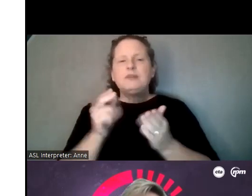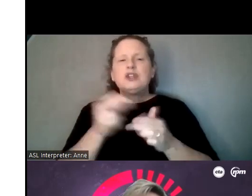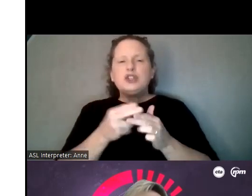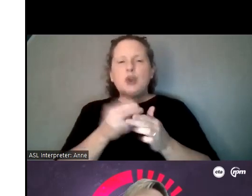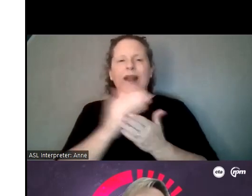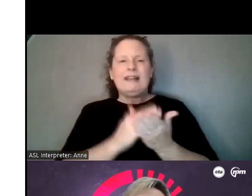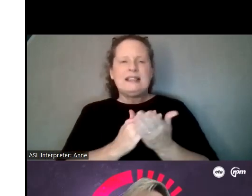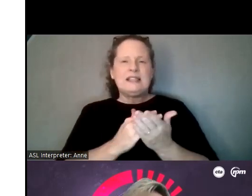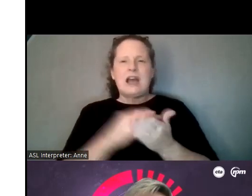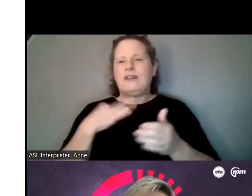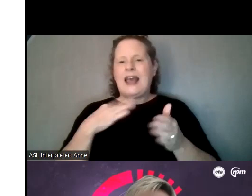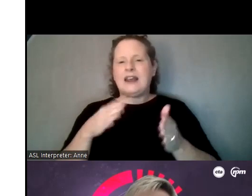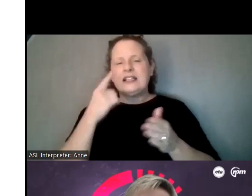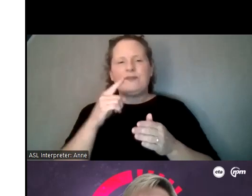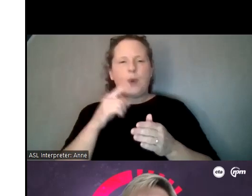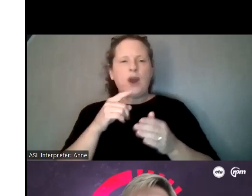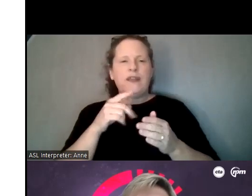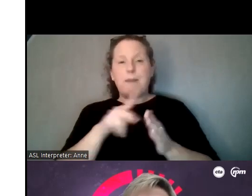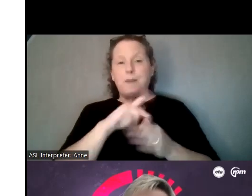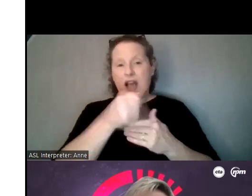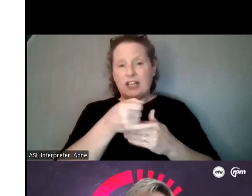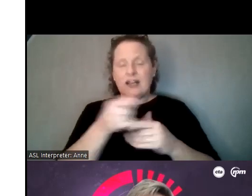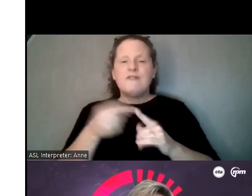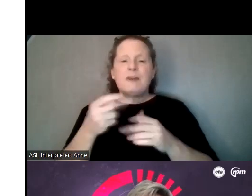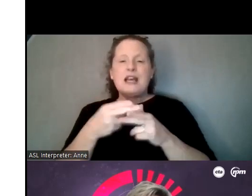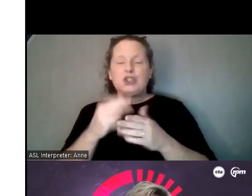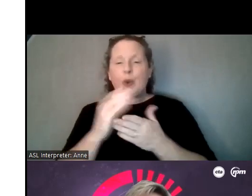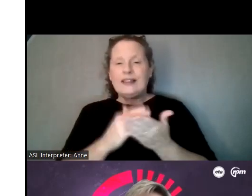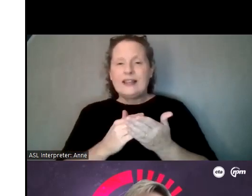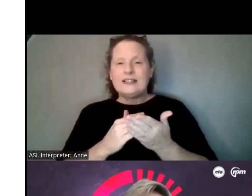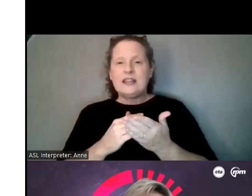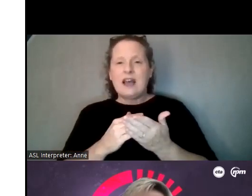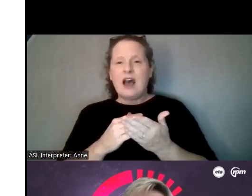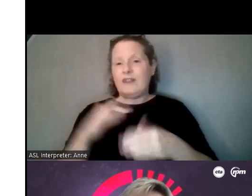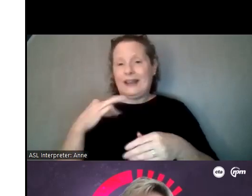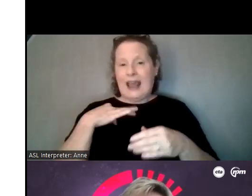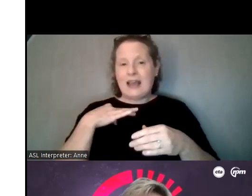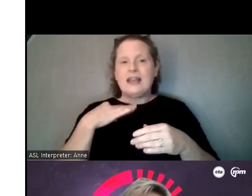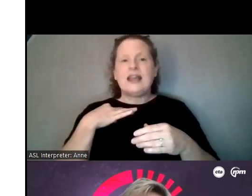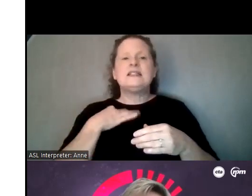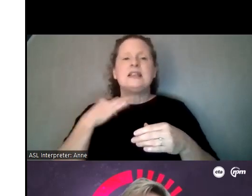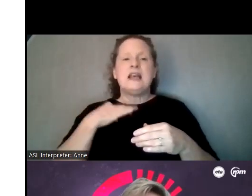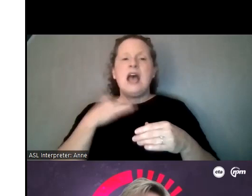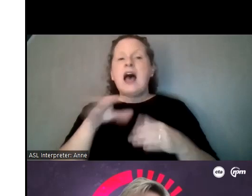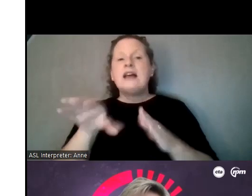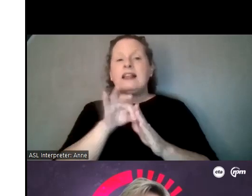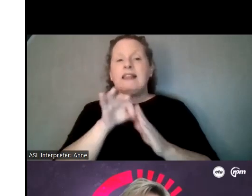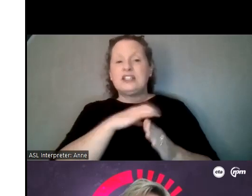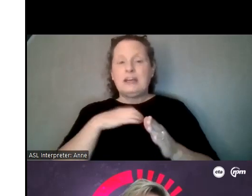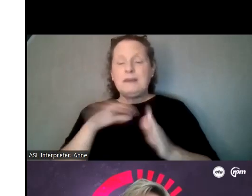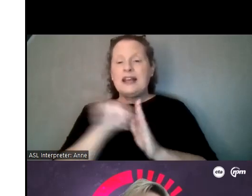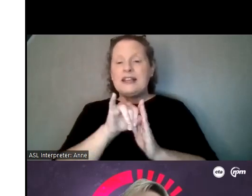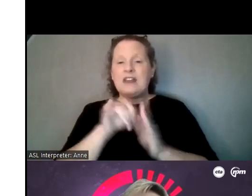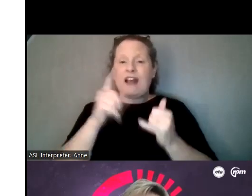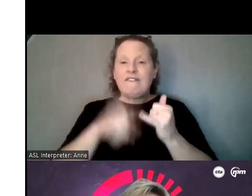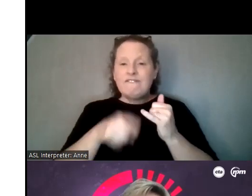project. From the short list of candidates, a selection committee identified finalists for the station